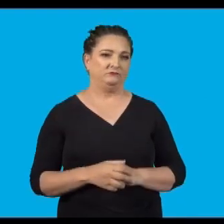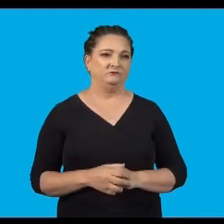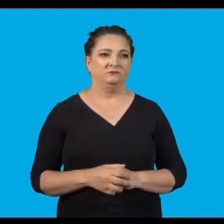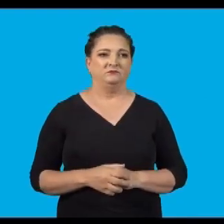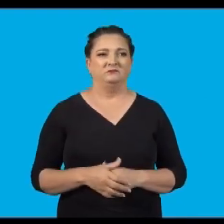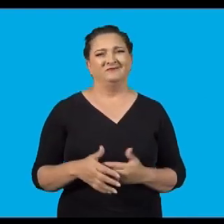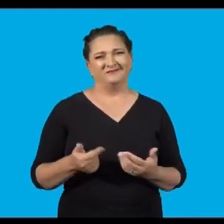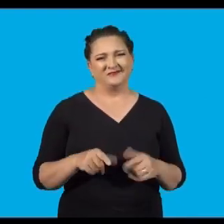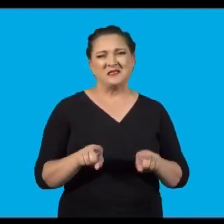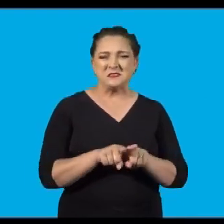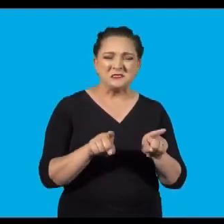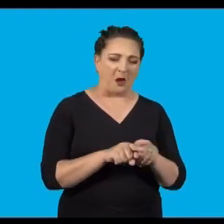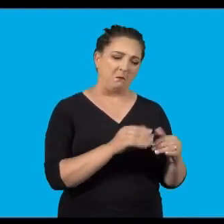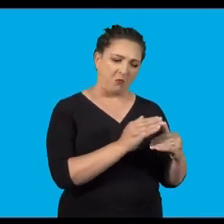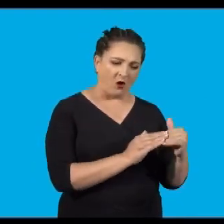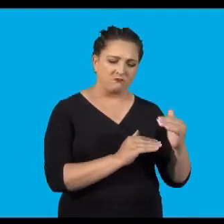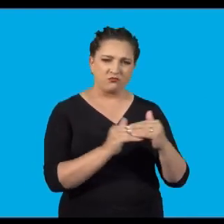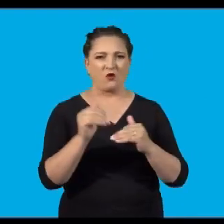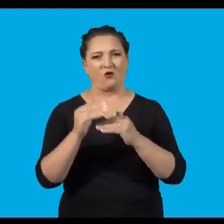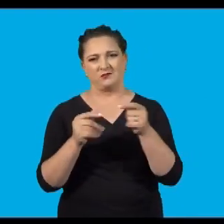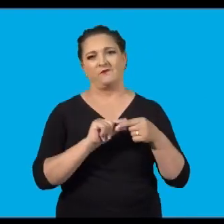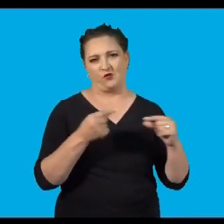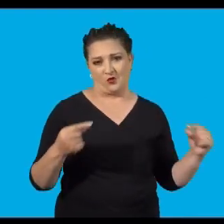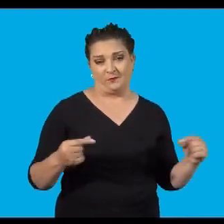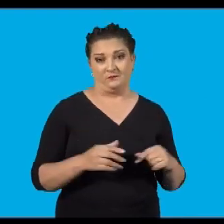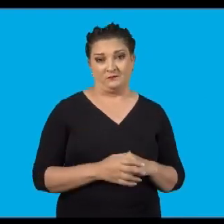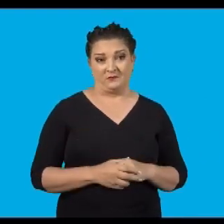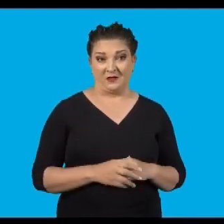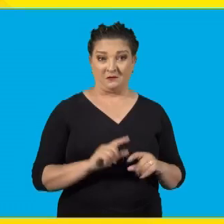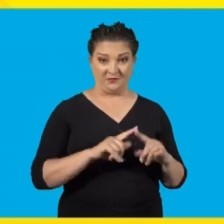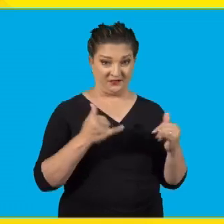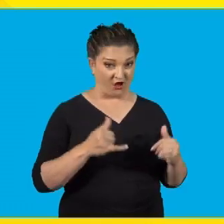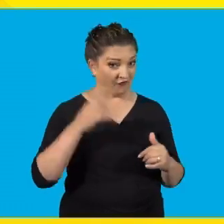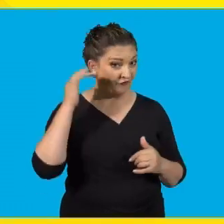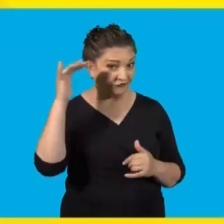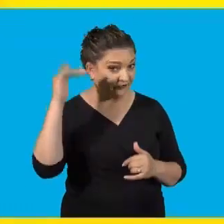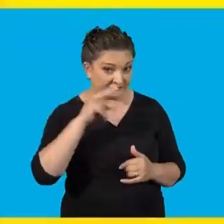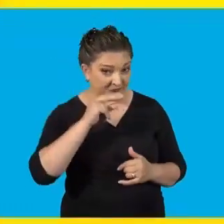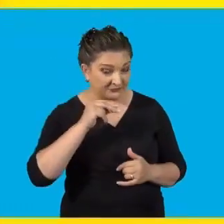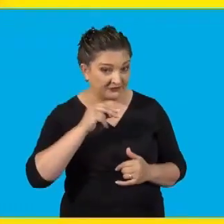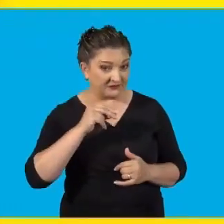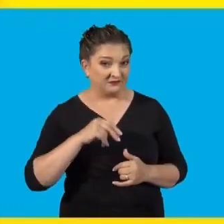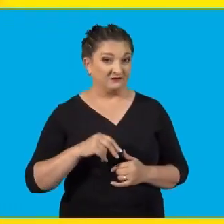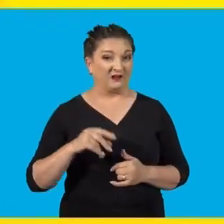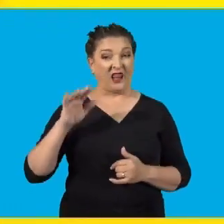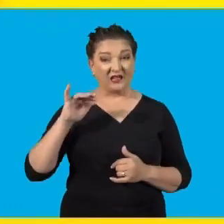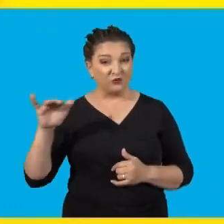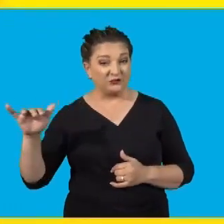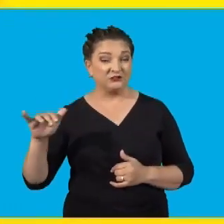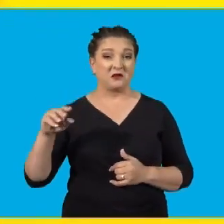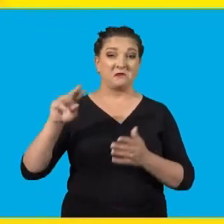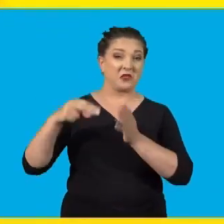sentences. These are normally your building blocks of grammar, and remember, these are not figures of speech. So they're not